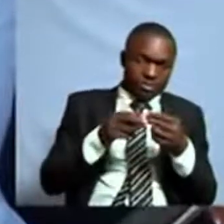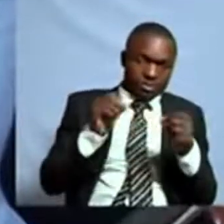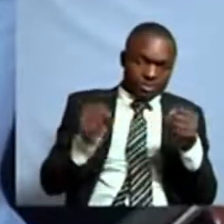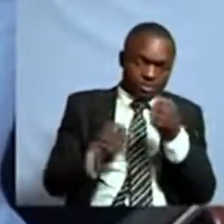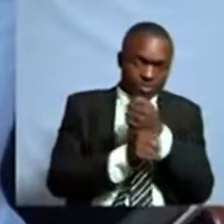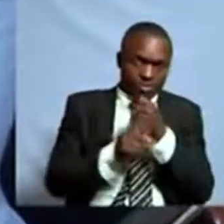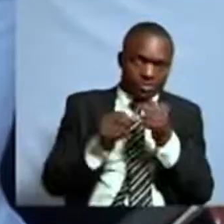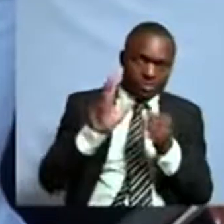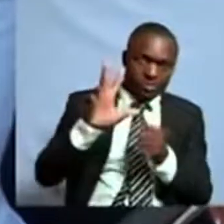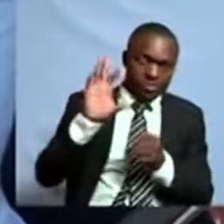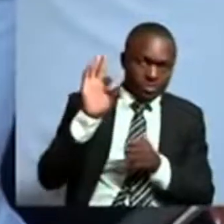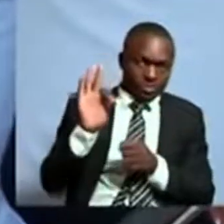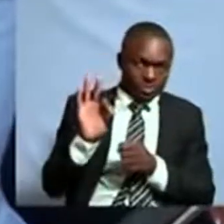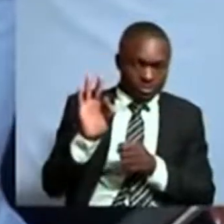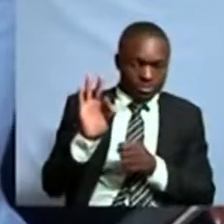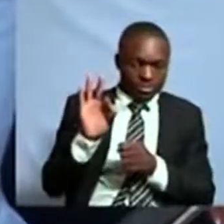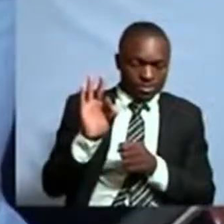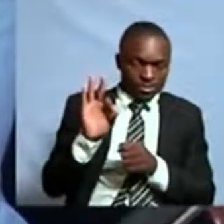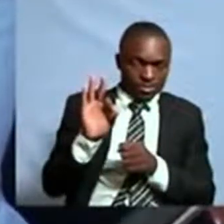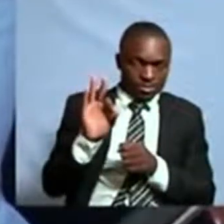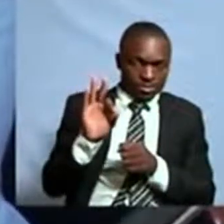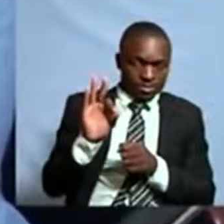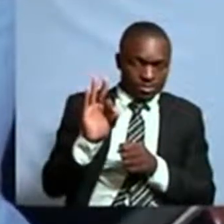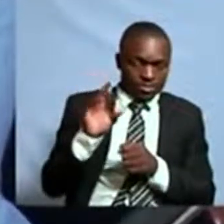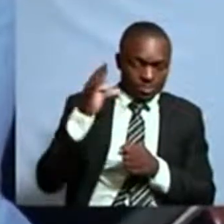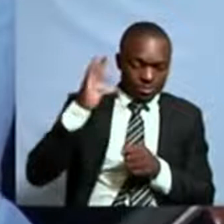of age benefit.